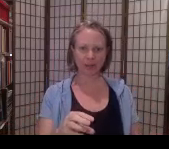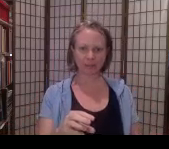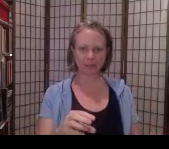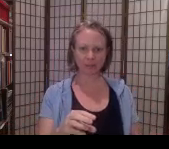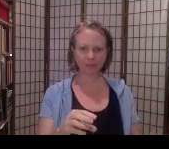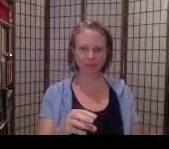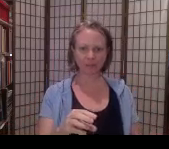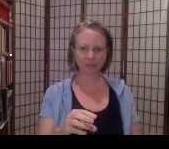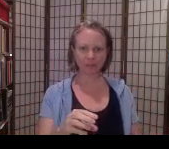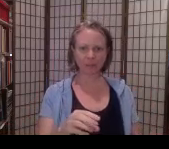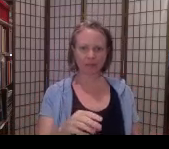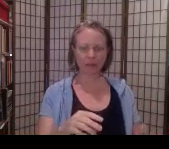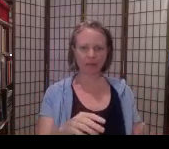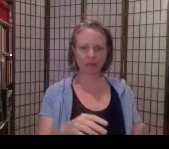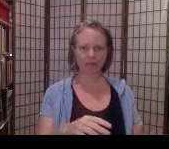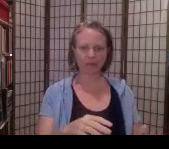how